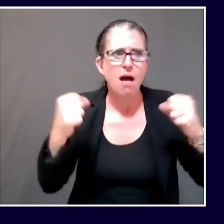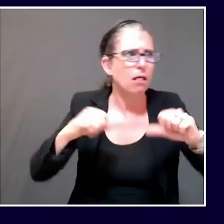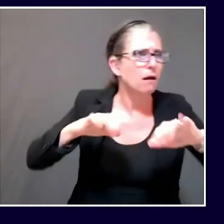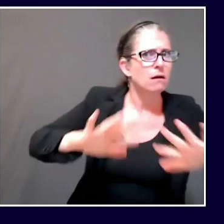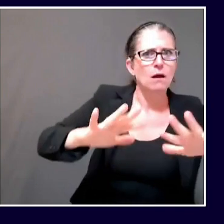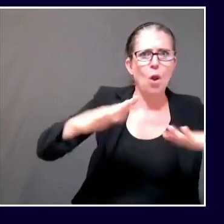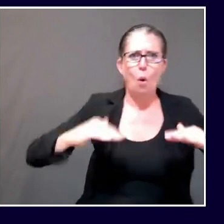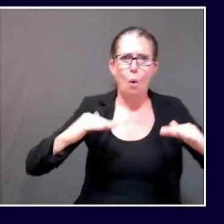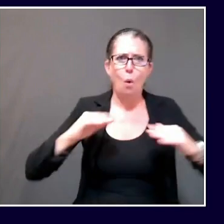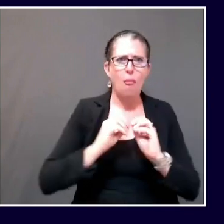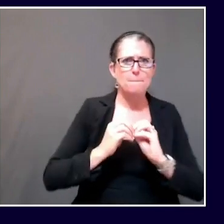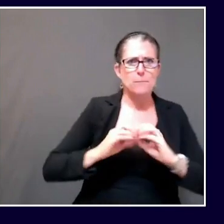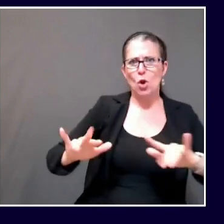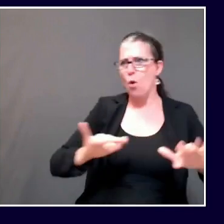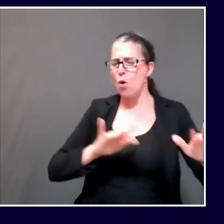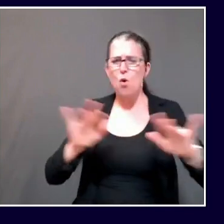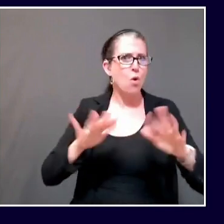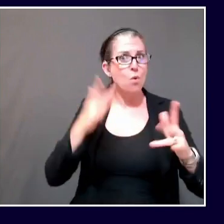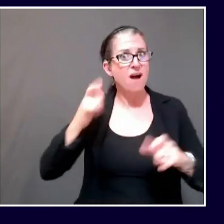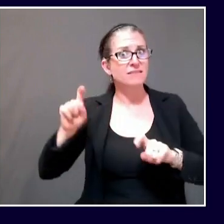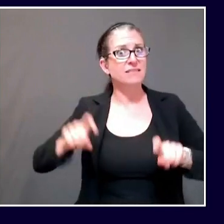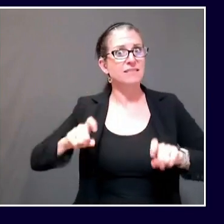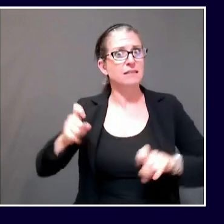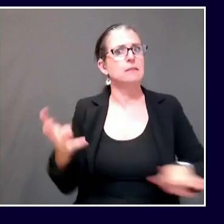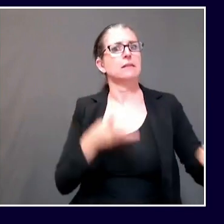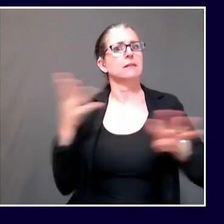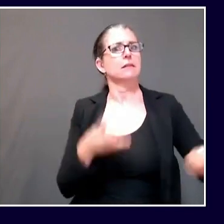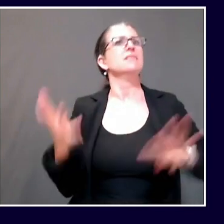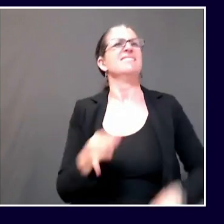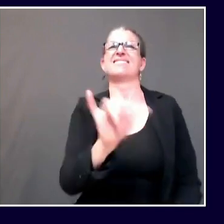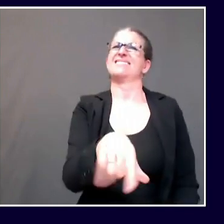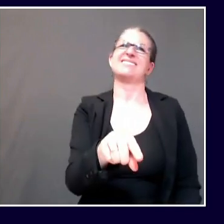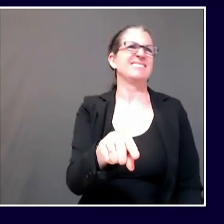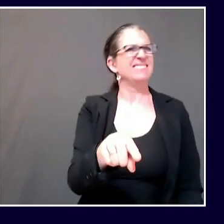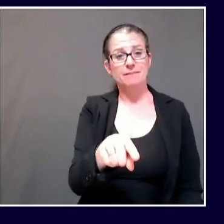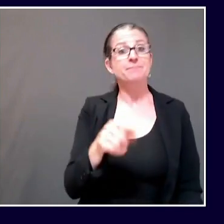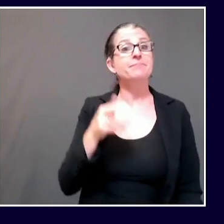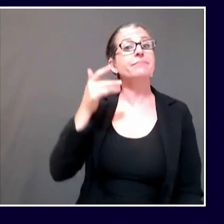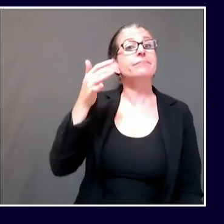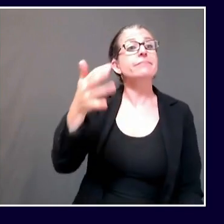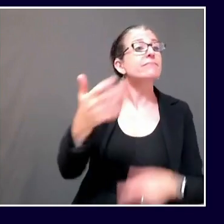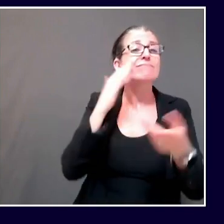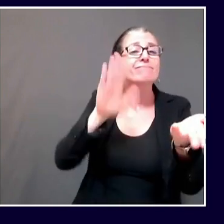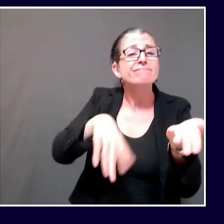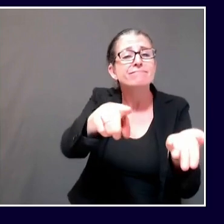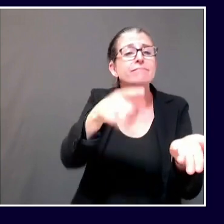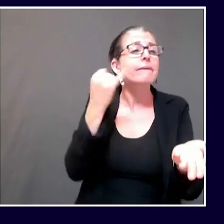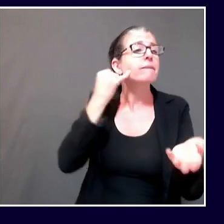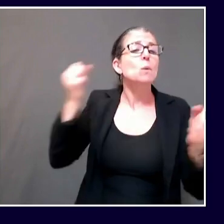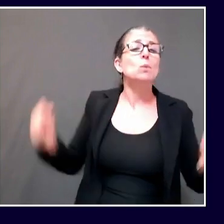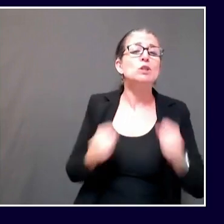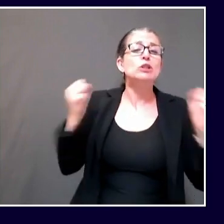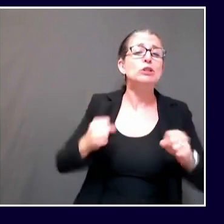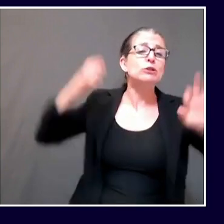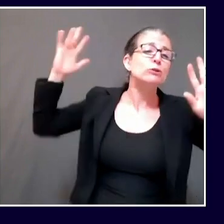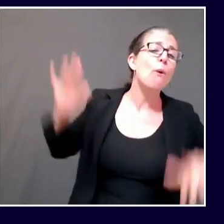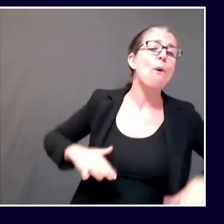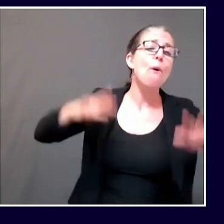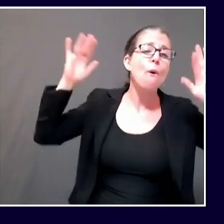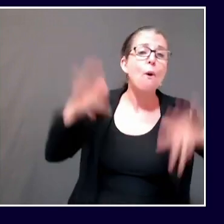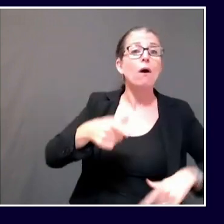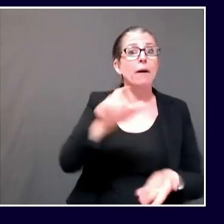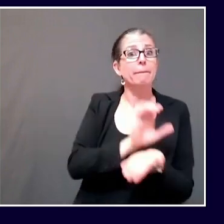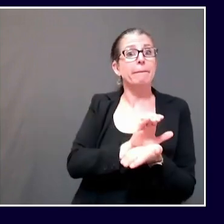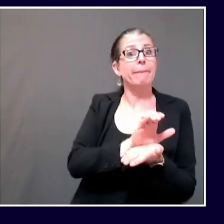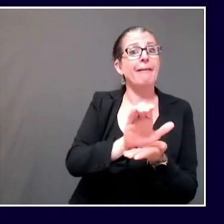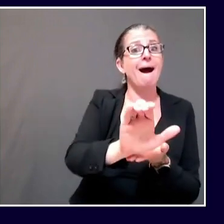keep plowing. Or in this setting, you keep testing. Indeed, that is why the announcement that Commissioner Lambrou is about